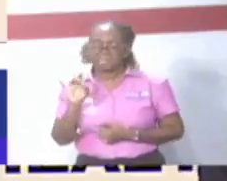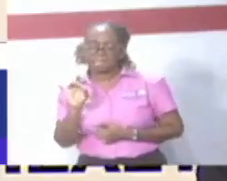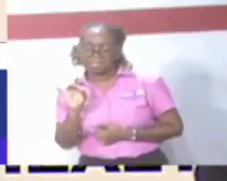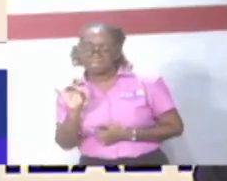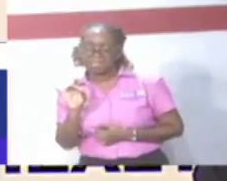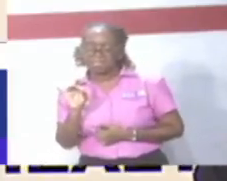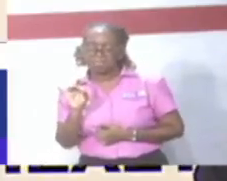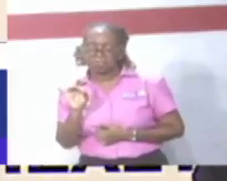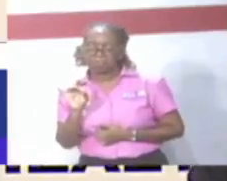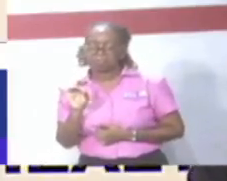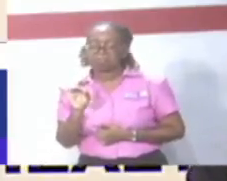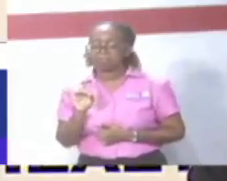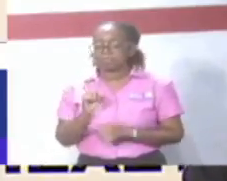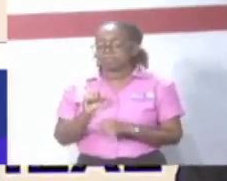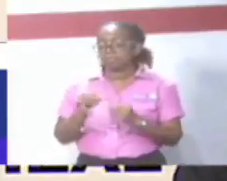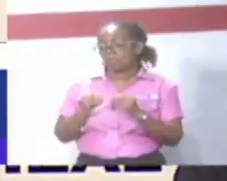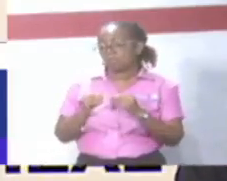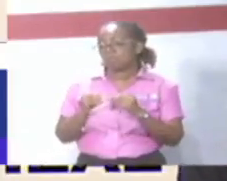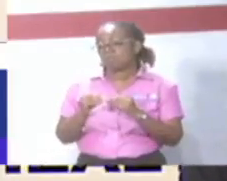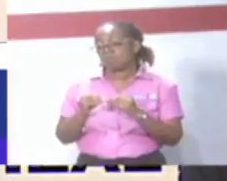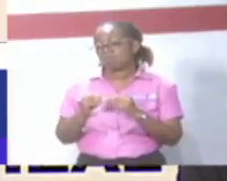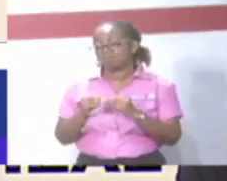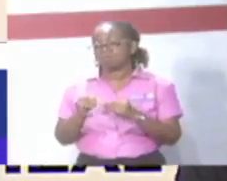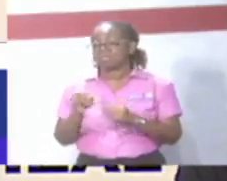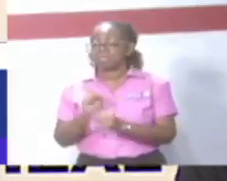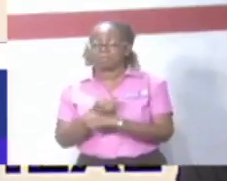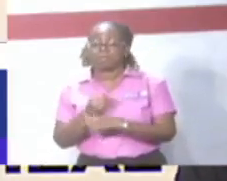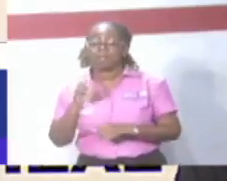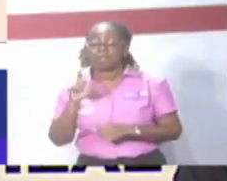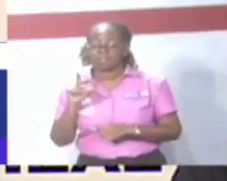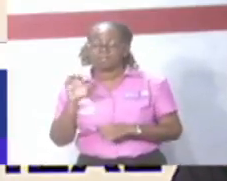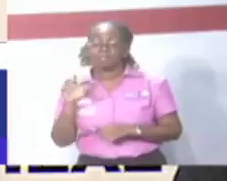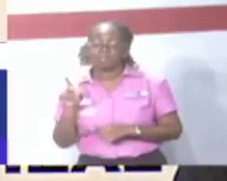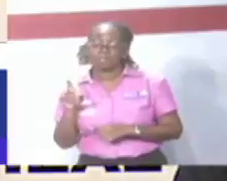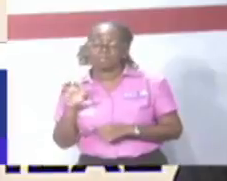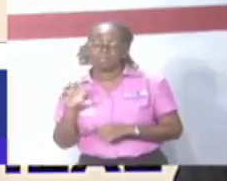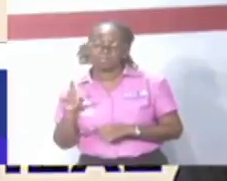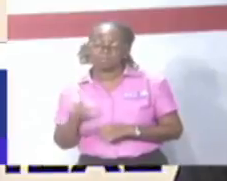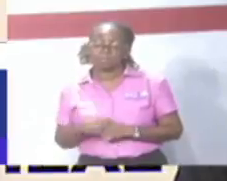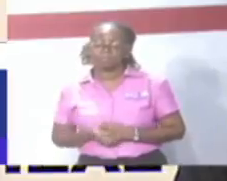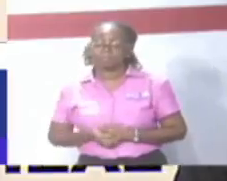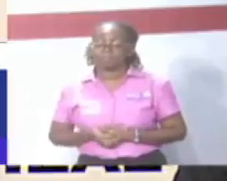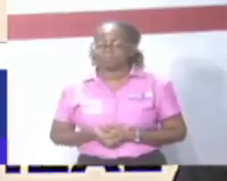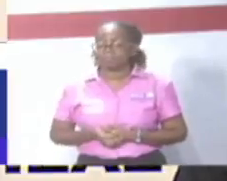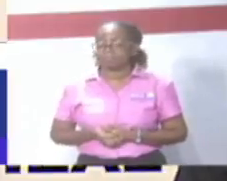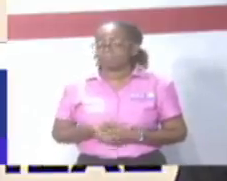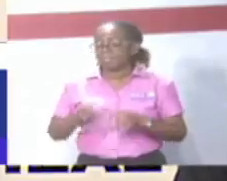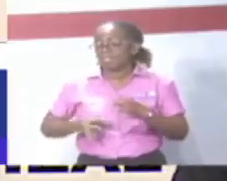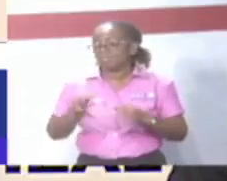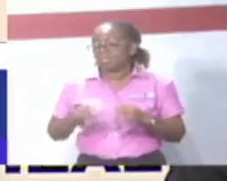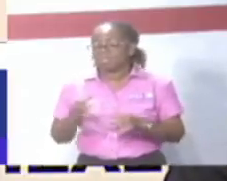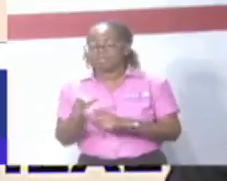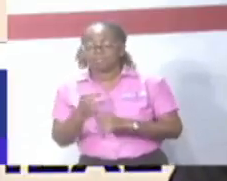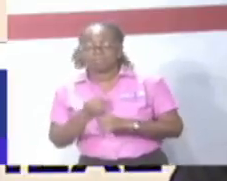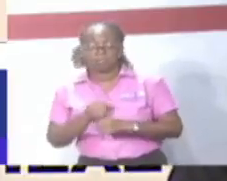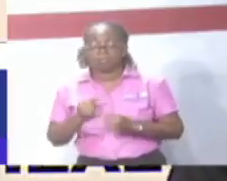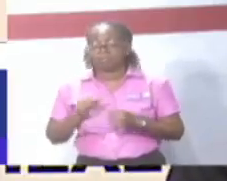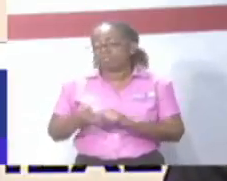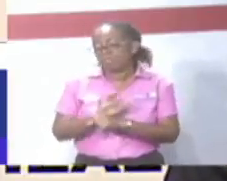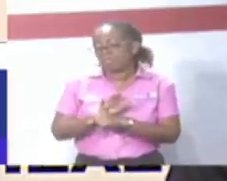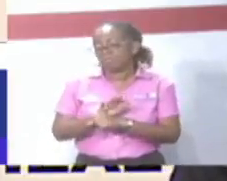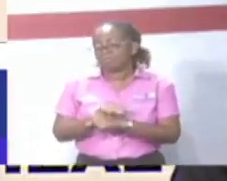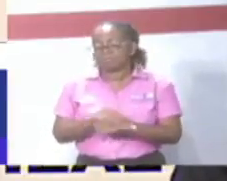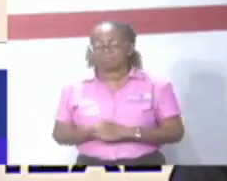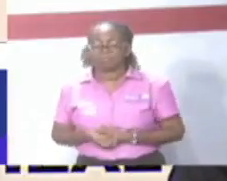more likely to get erectile dysfunction if you get COVID. Yes, as part of the long COVID